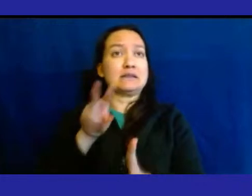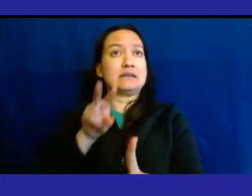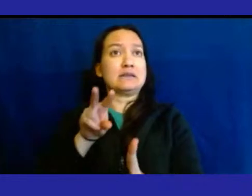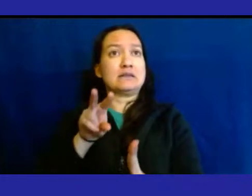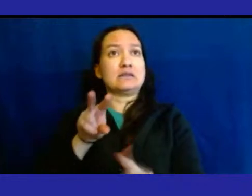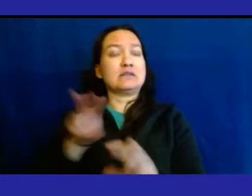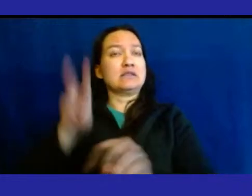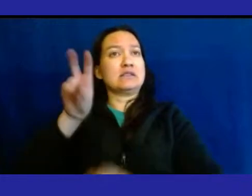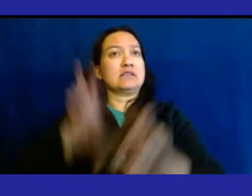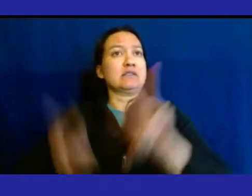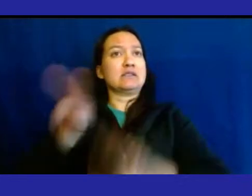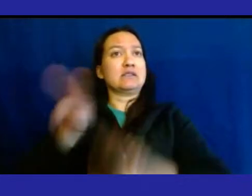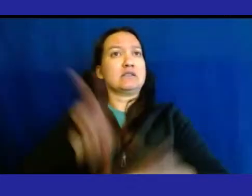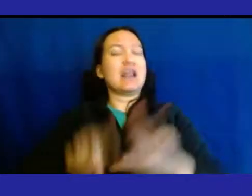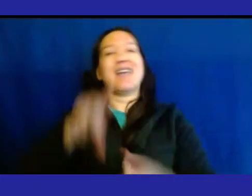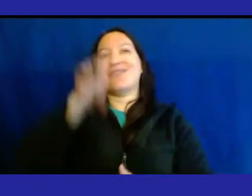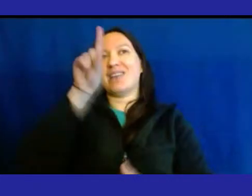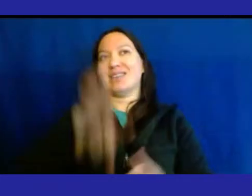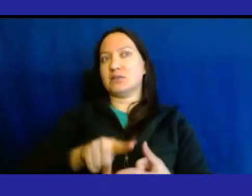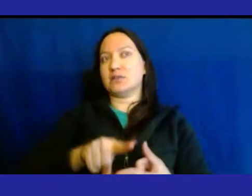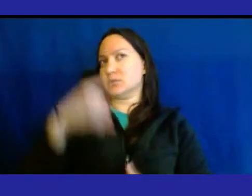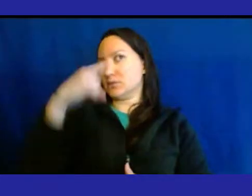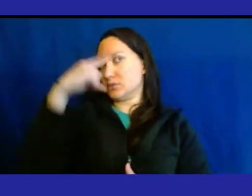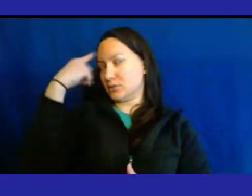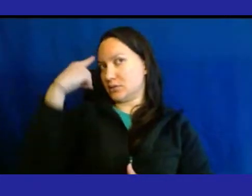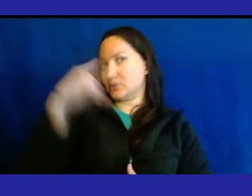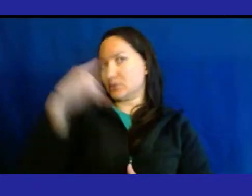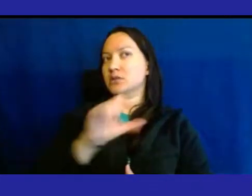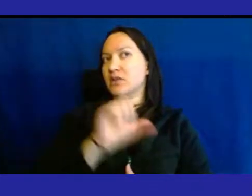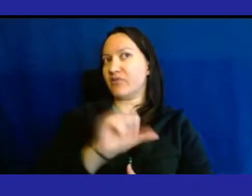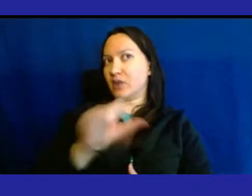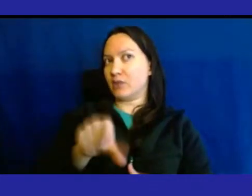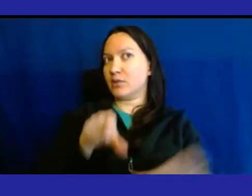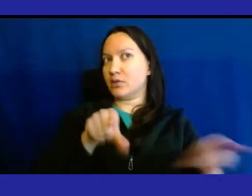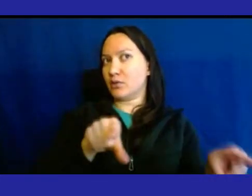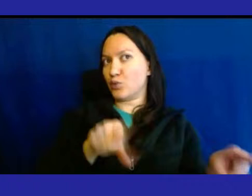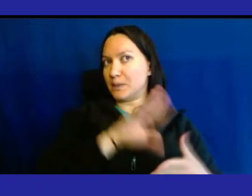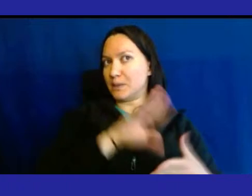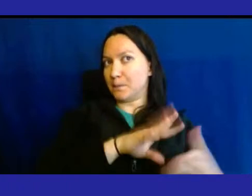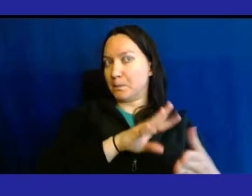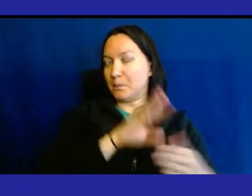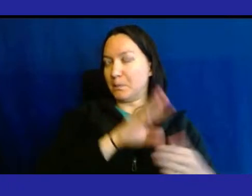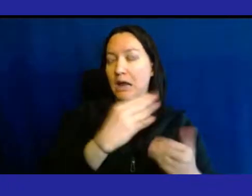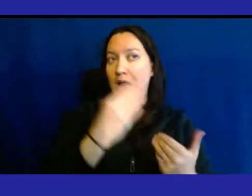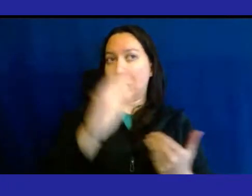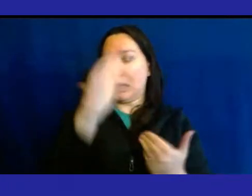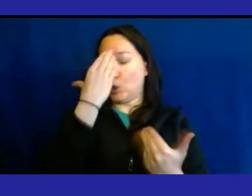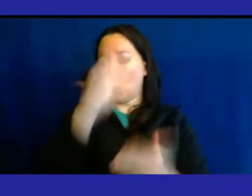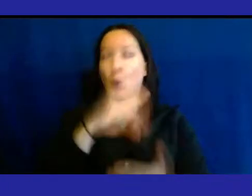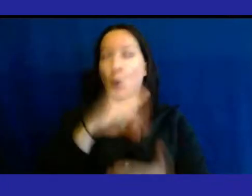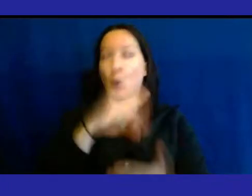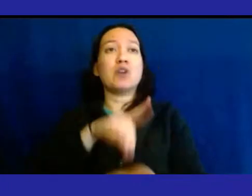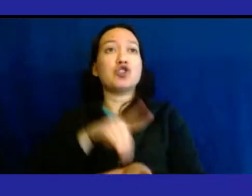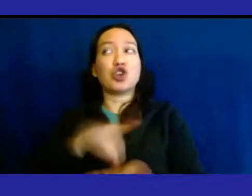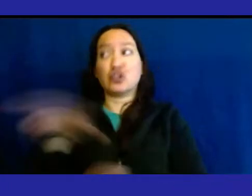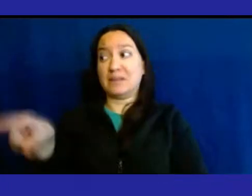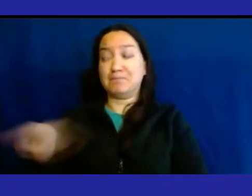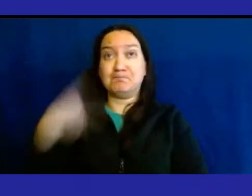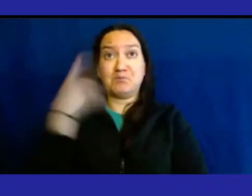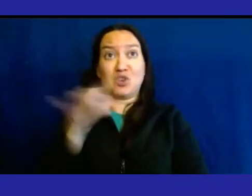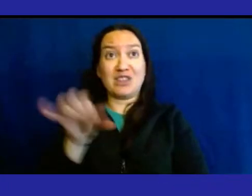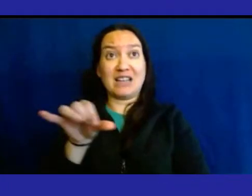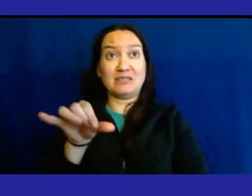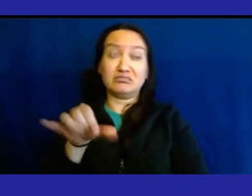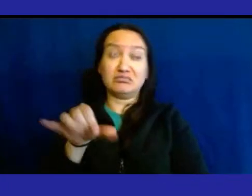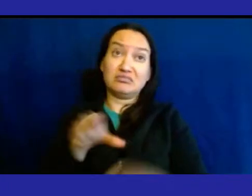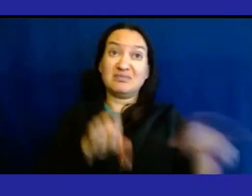have fewer African Americans in those facilities. What I can't tell you is what the providers look like in those facilities. So